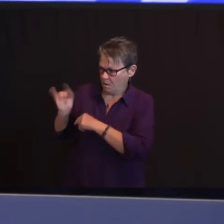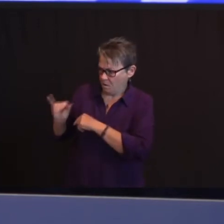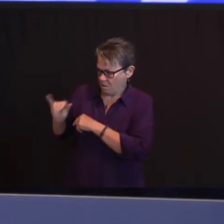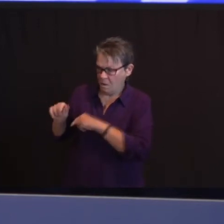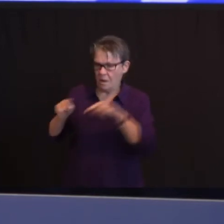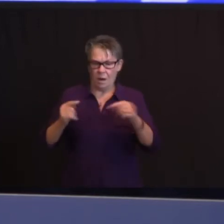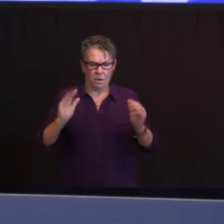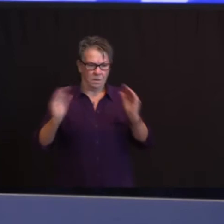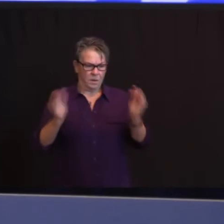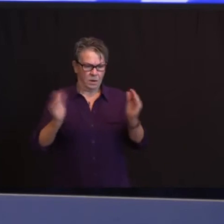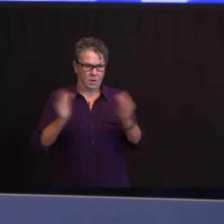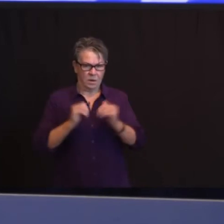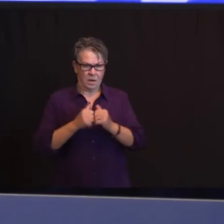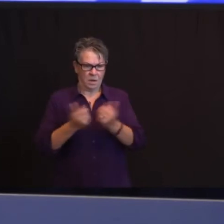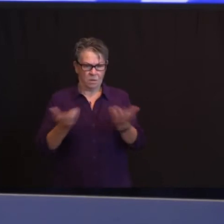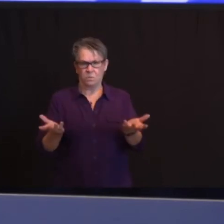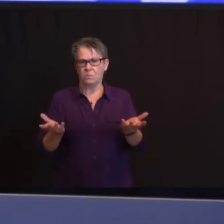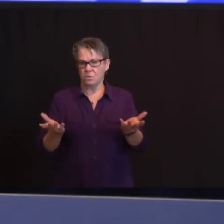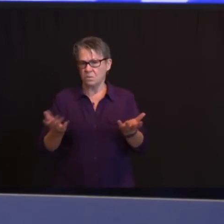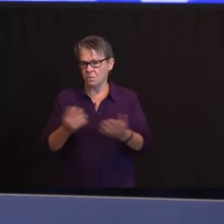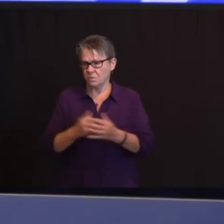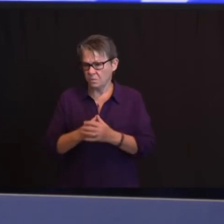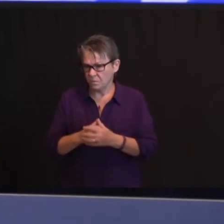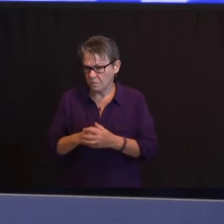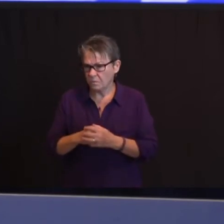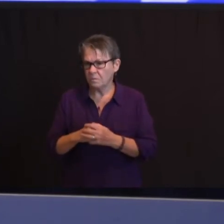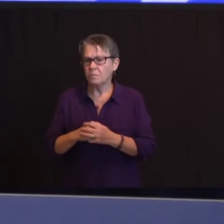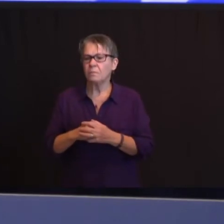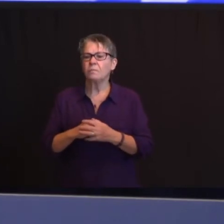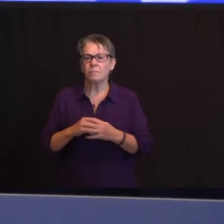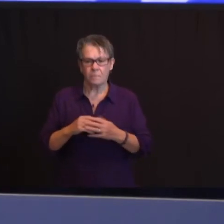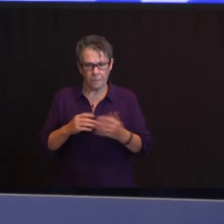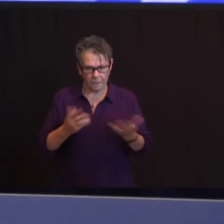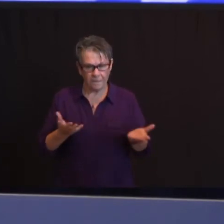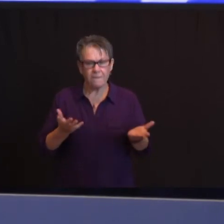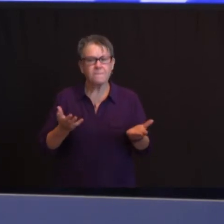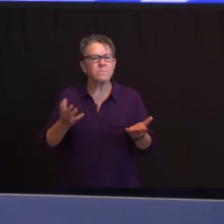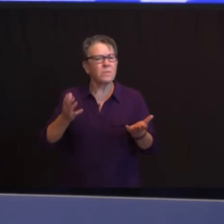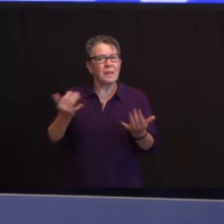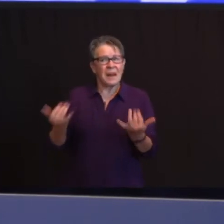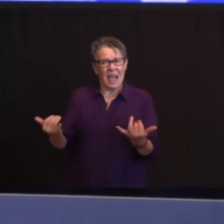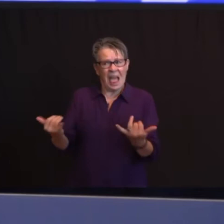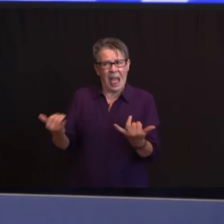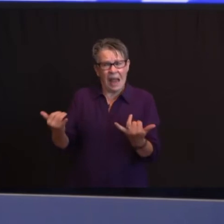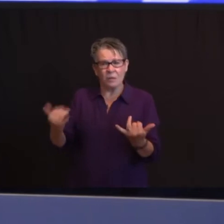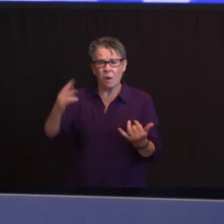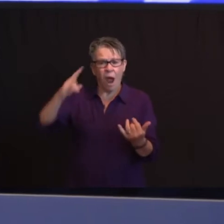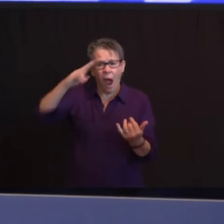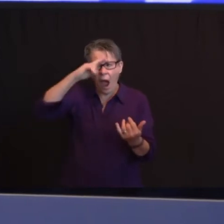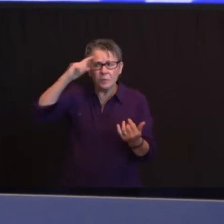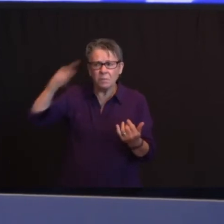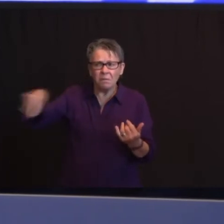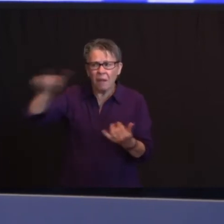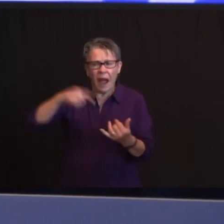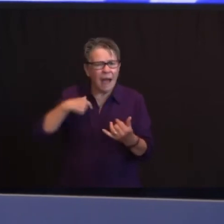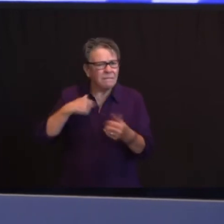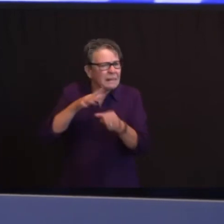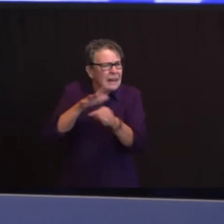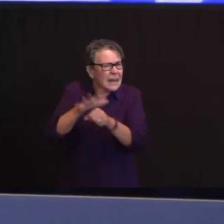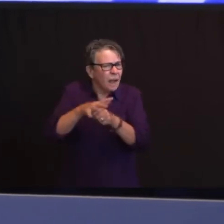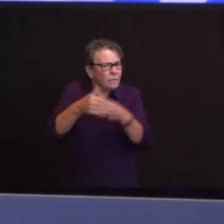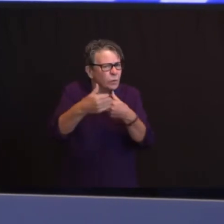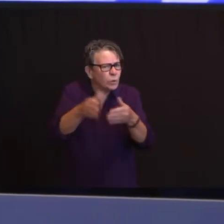The hospitals, 4 hospitals reported divert last evening. Most of them were patient volume. And